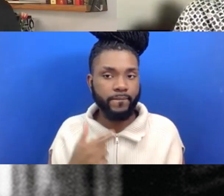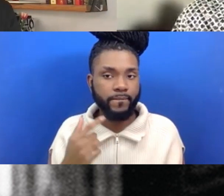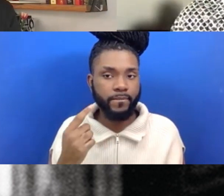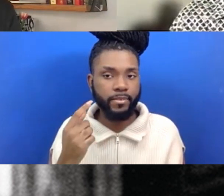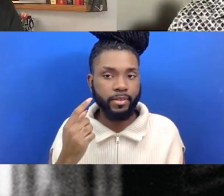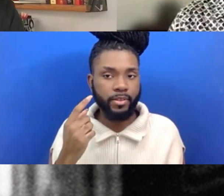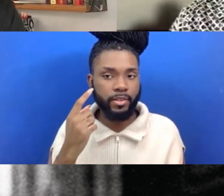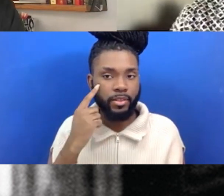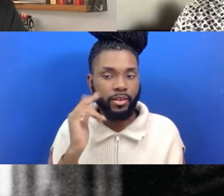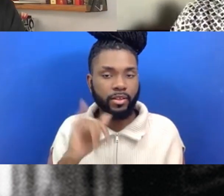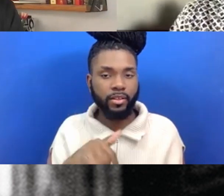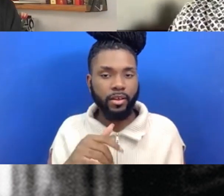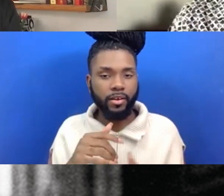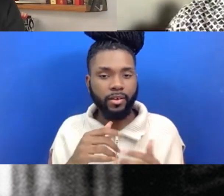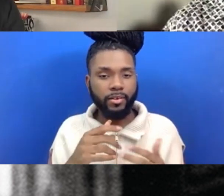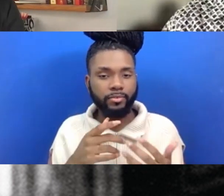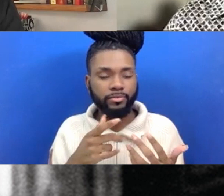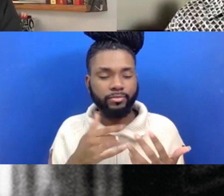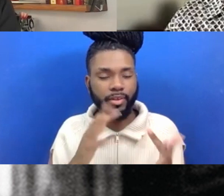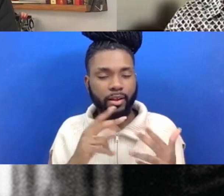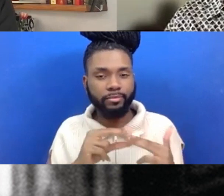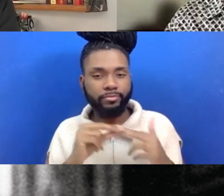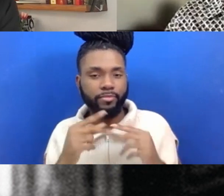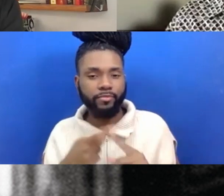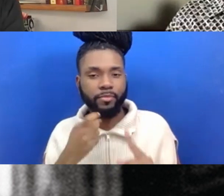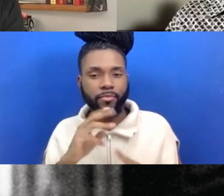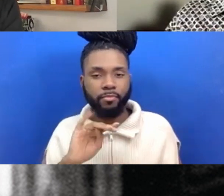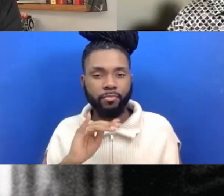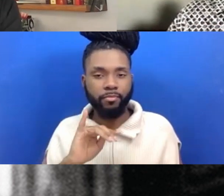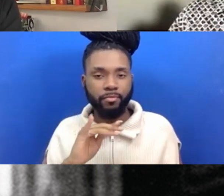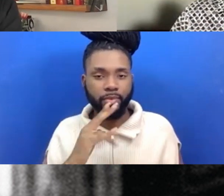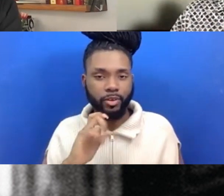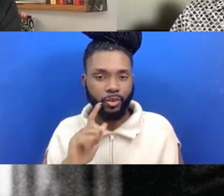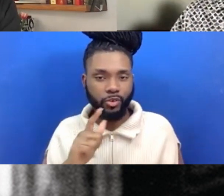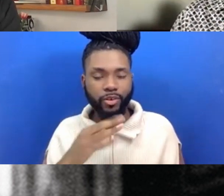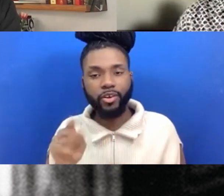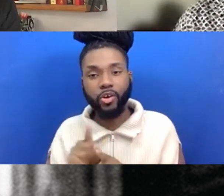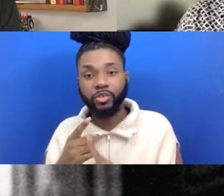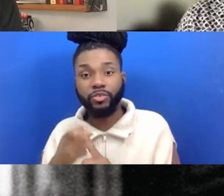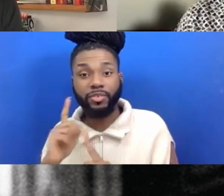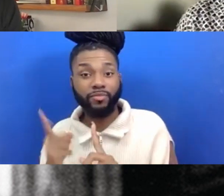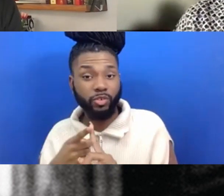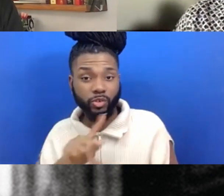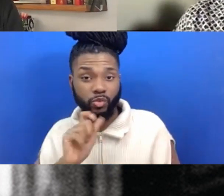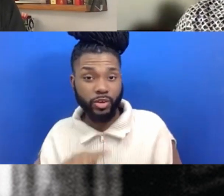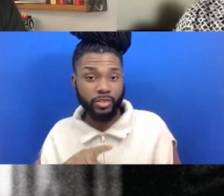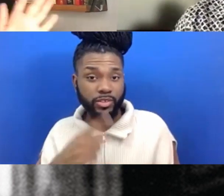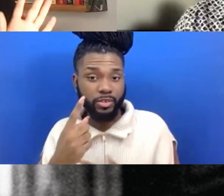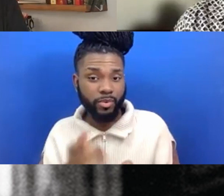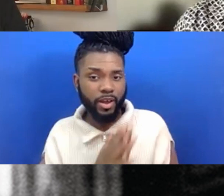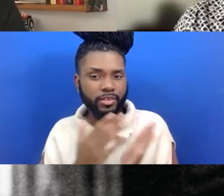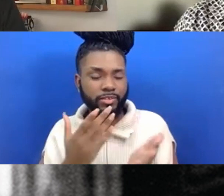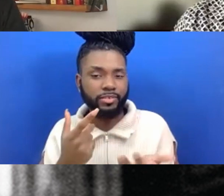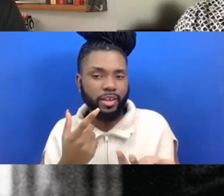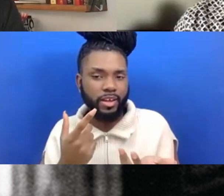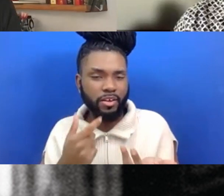your dialogue with Michael just now, but also from the first question that you were asked, which is, why did you write the book? Which I think is a weird question, just for the